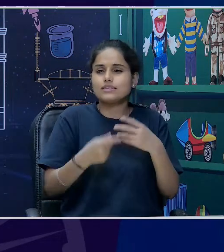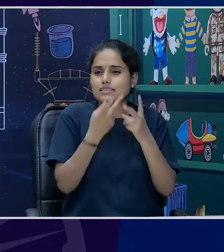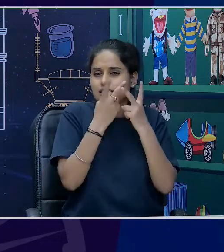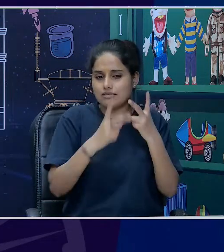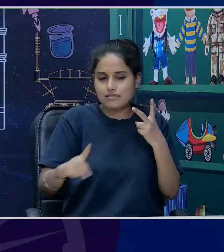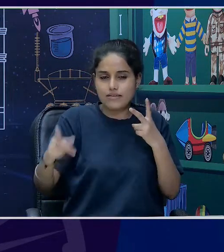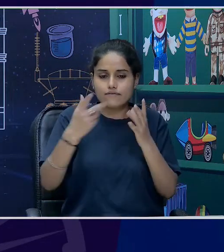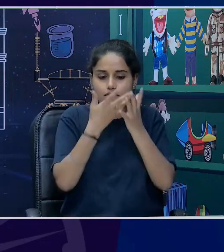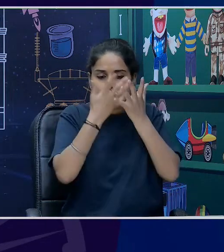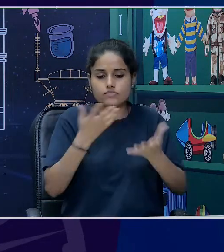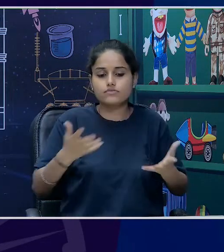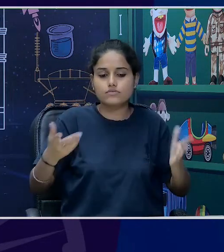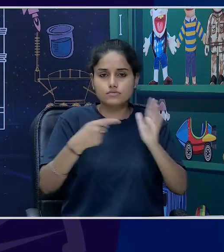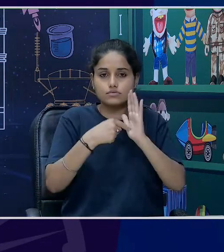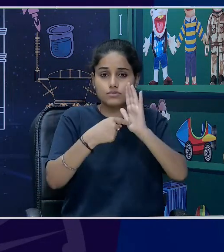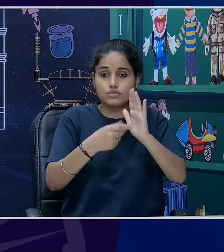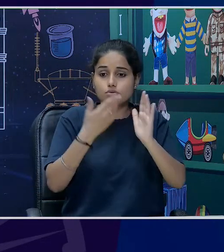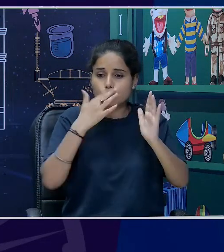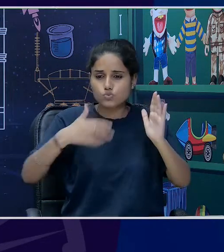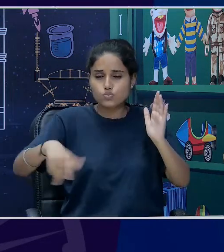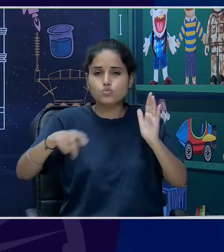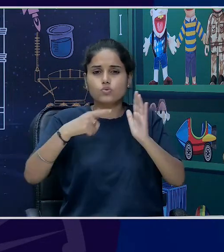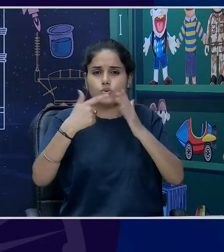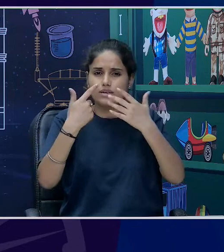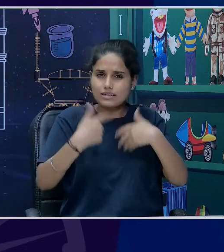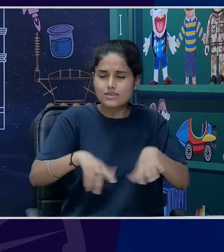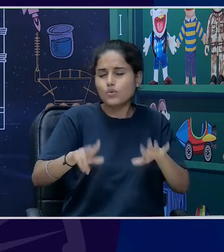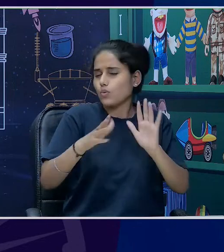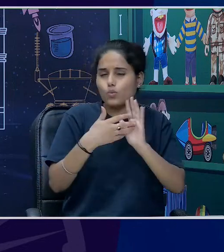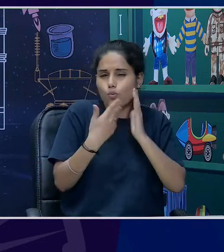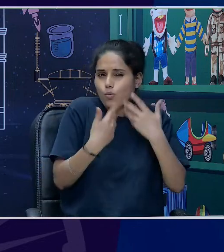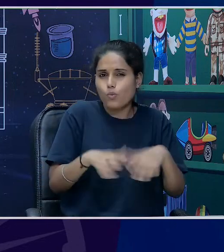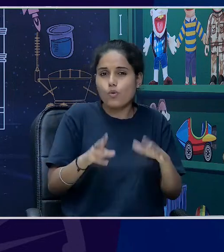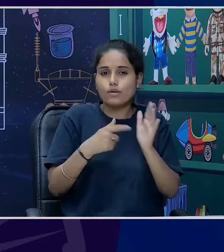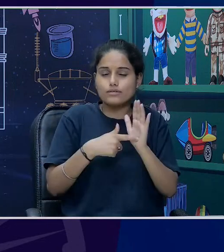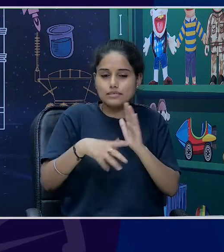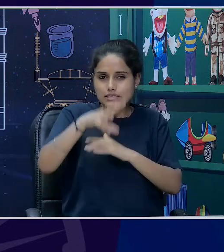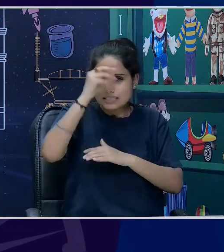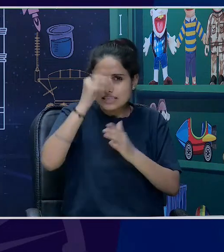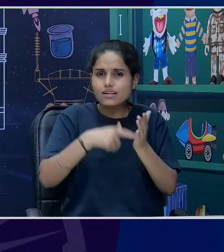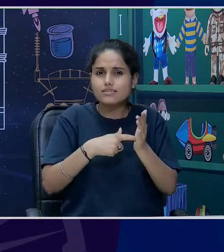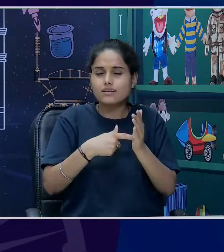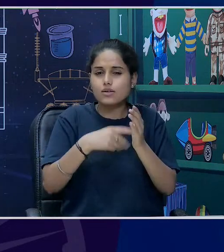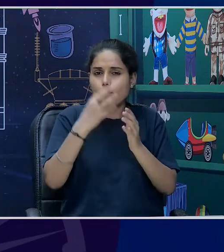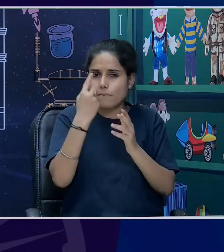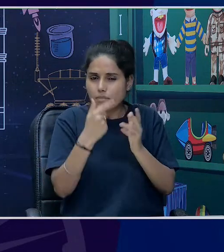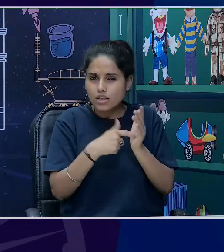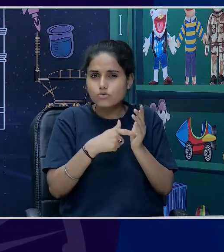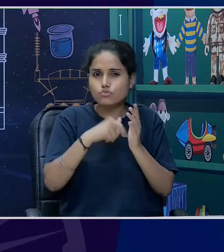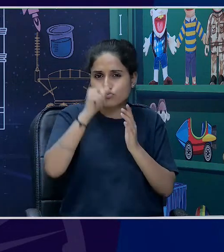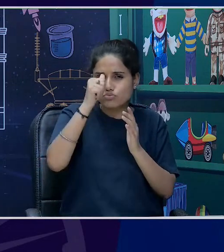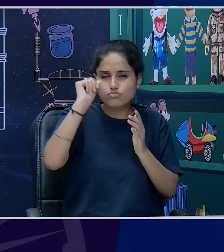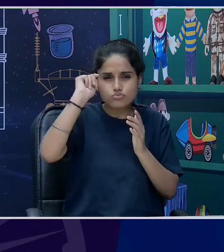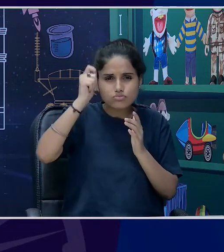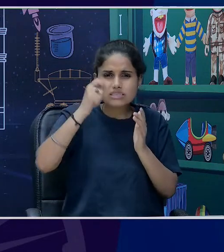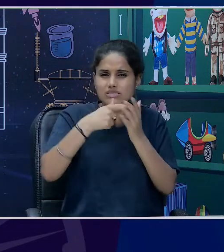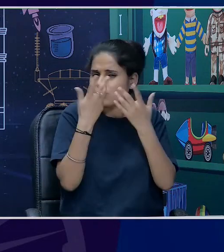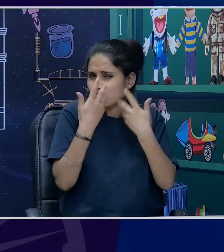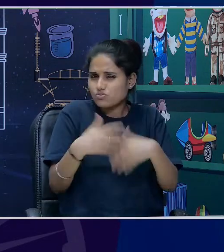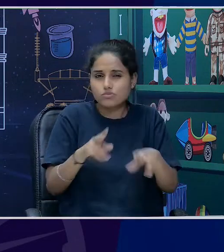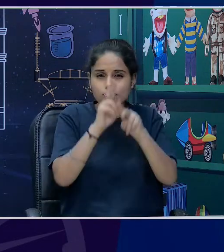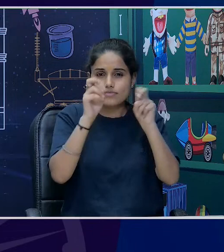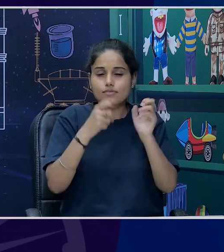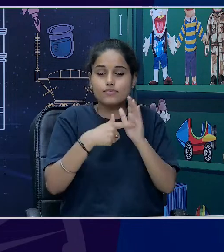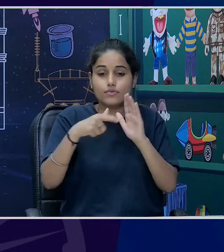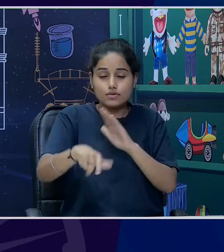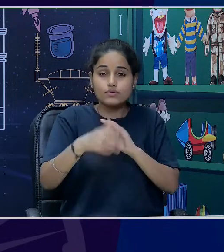resource material, we were working on the literacy, numeracy, art, all was captured in a single session of